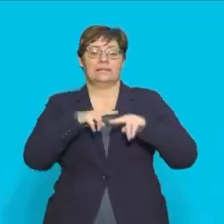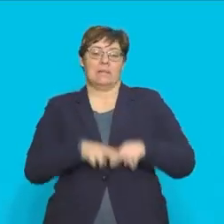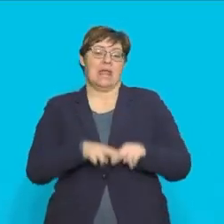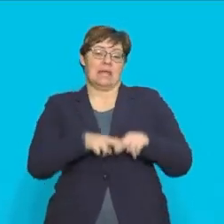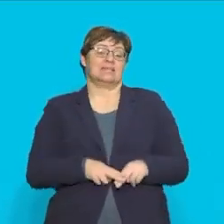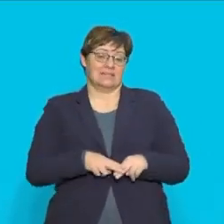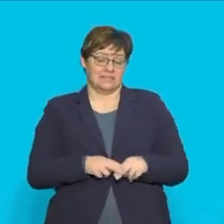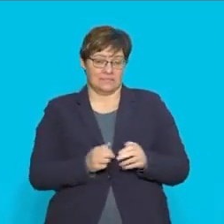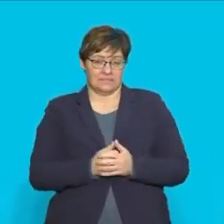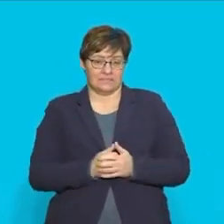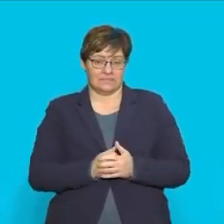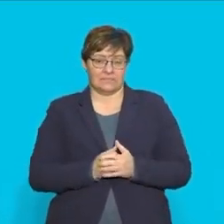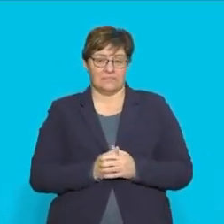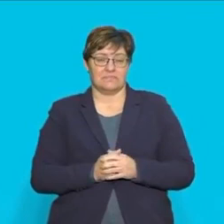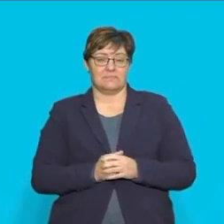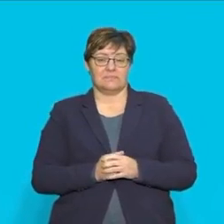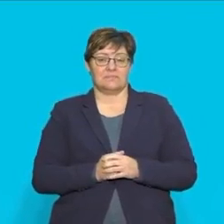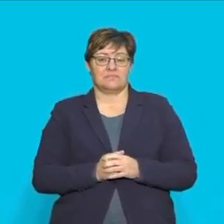being dependent.